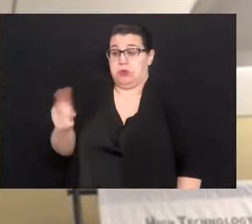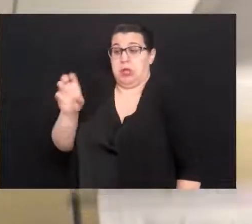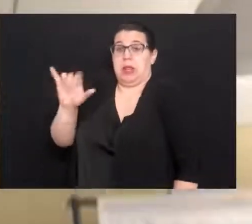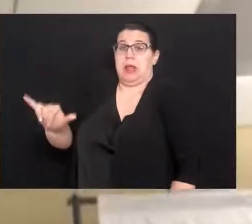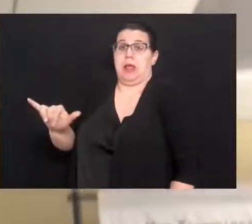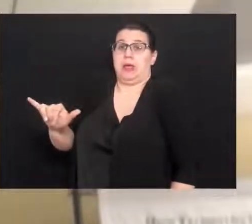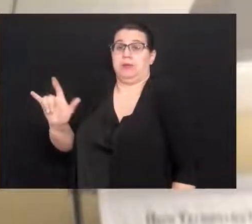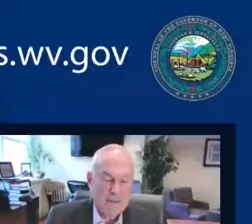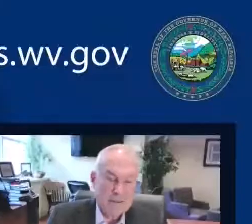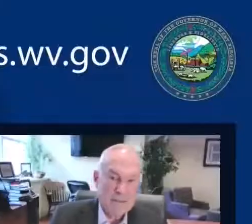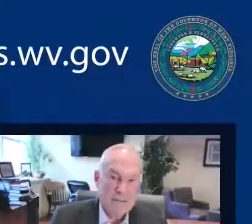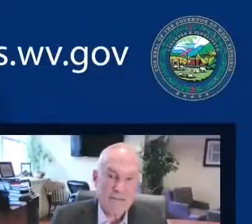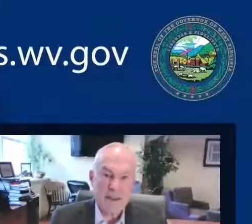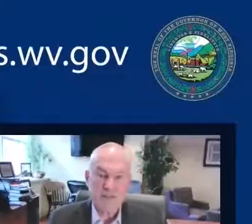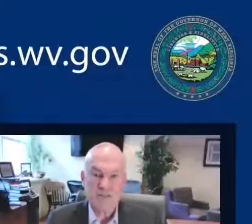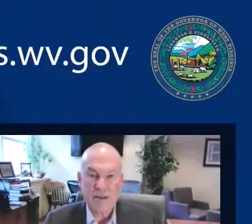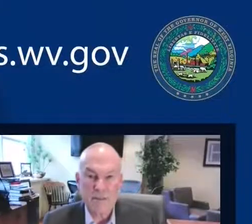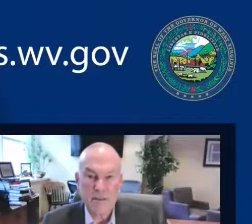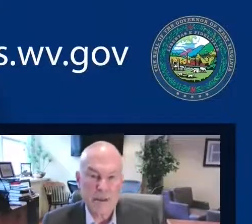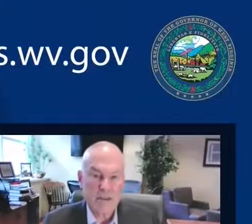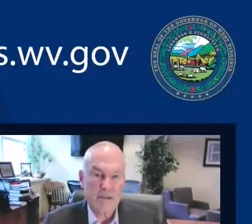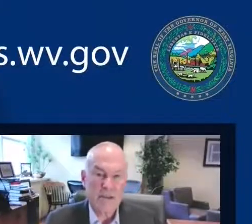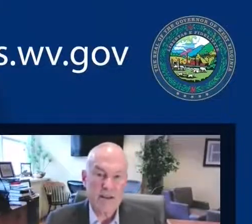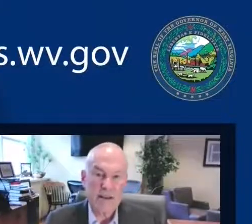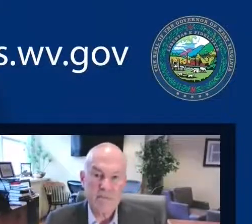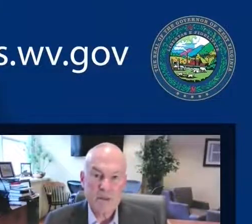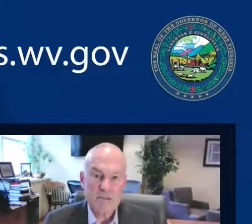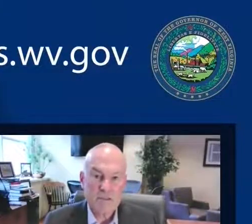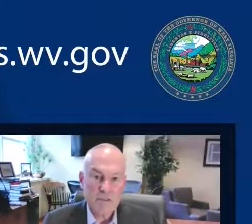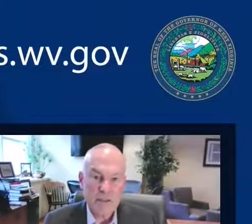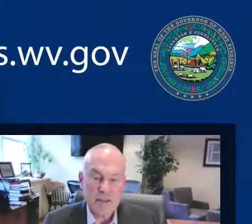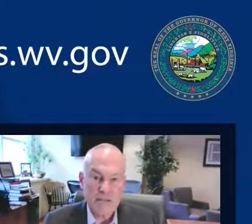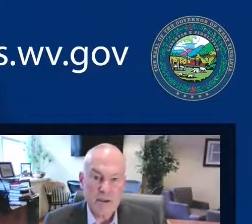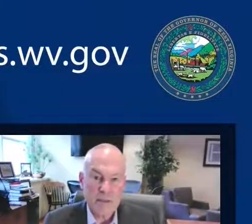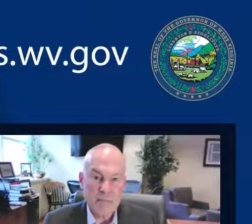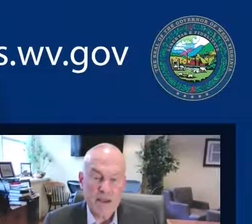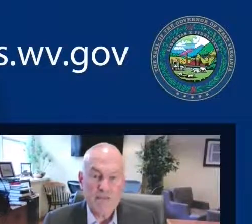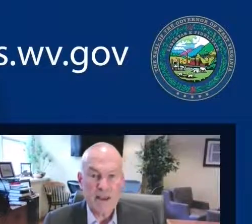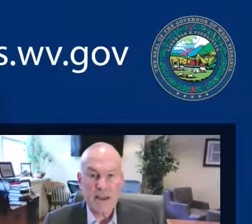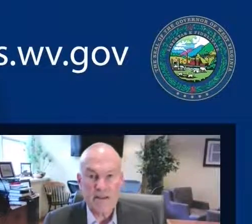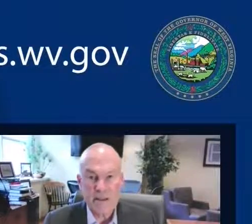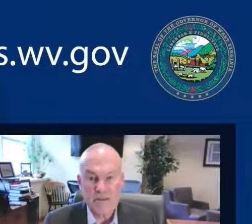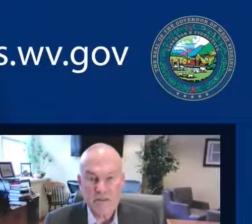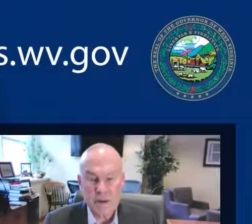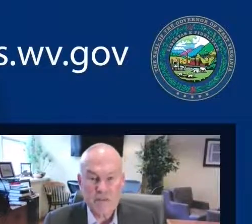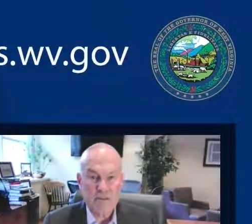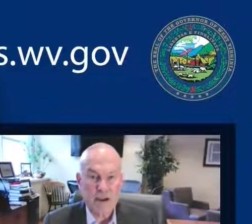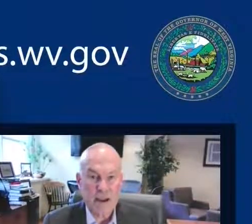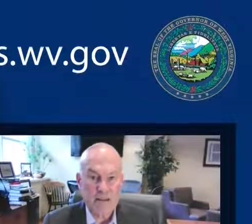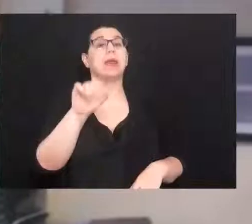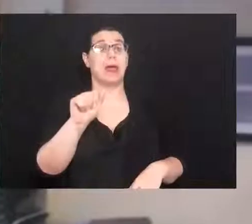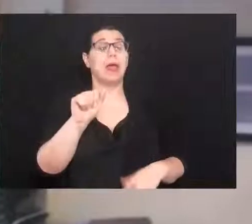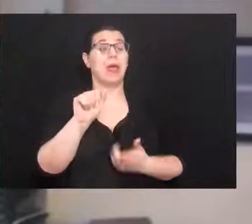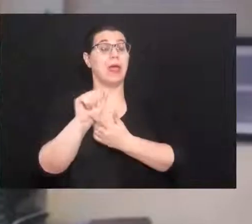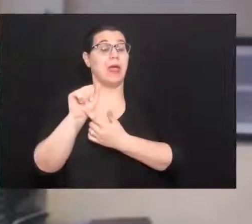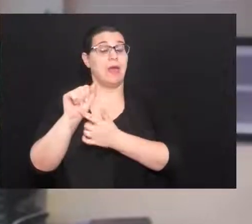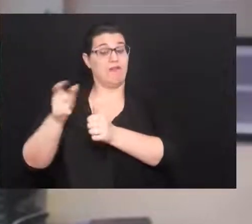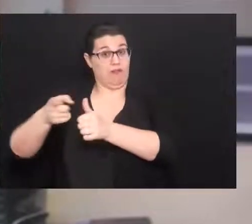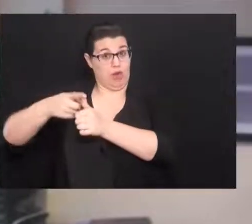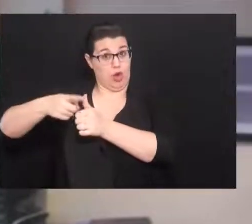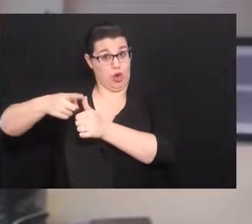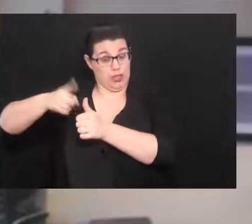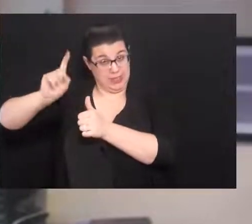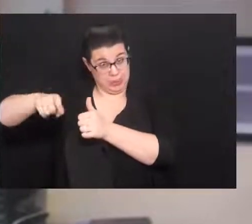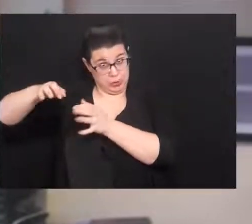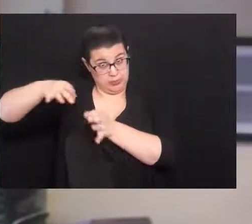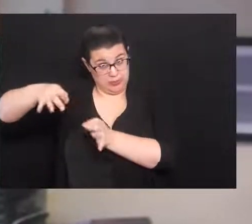question. Thanks, Jim, and thank you, Kenny. So the FDA needs to make their guidance, which should